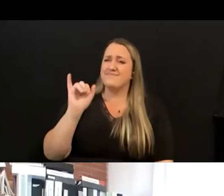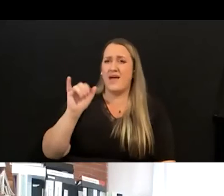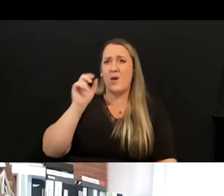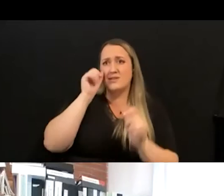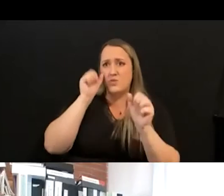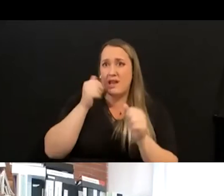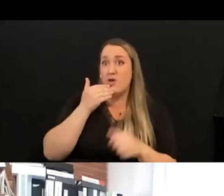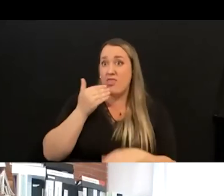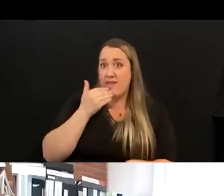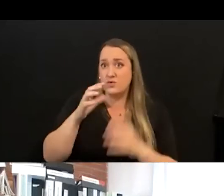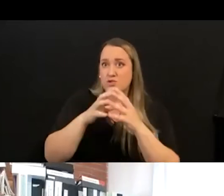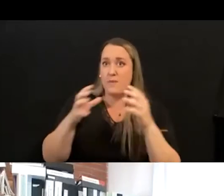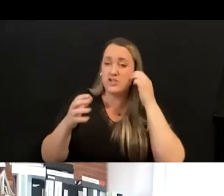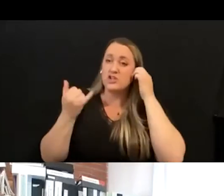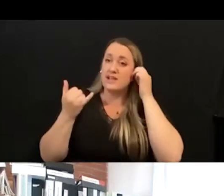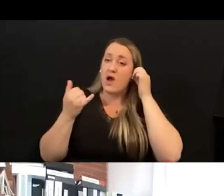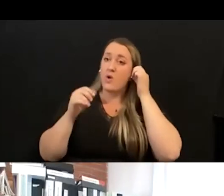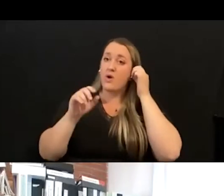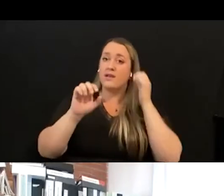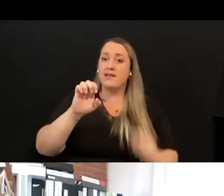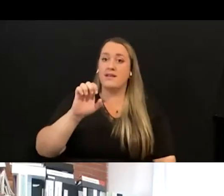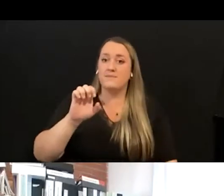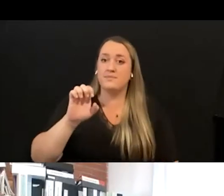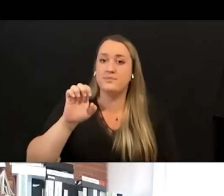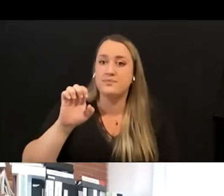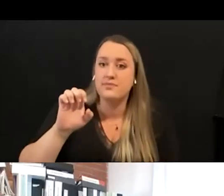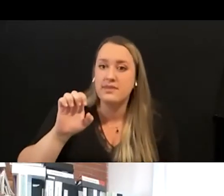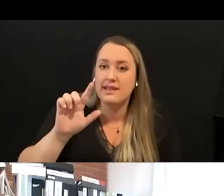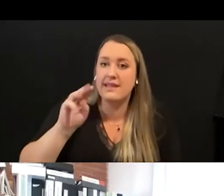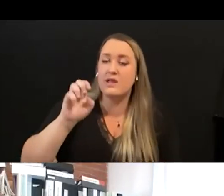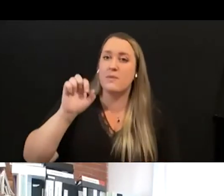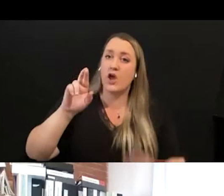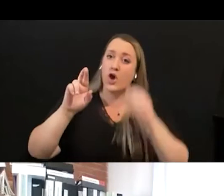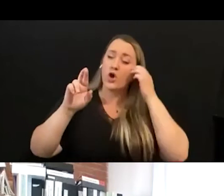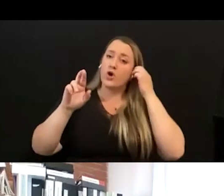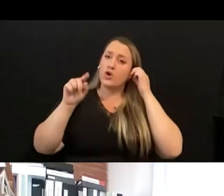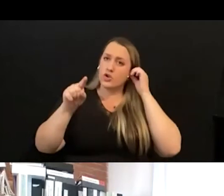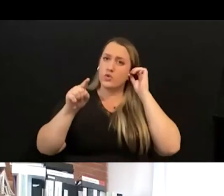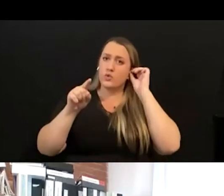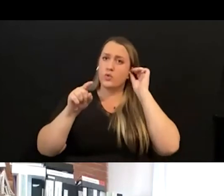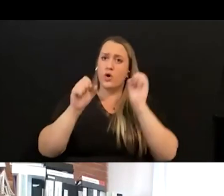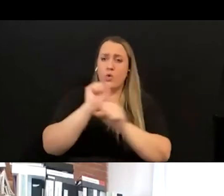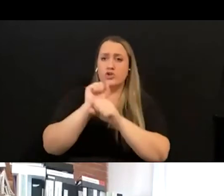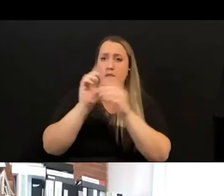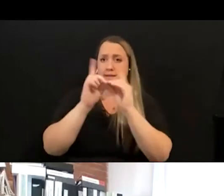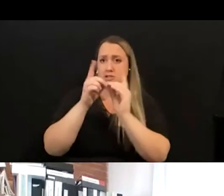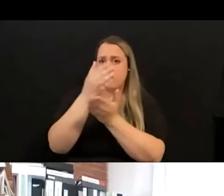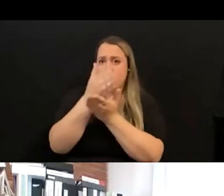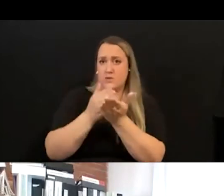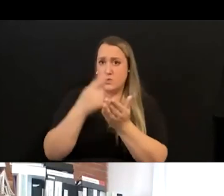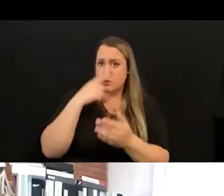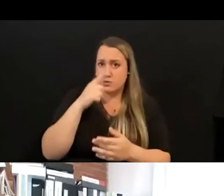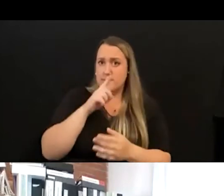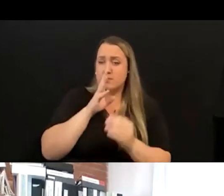That brings us to Eimear. You worked on the digital aspects of this. So if you could speak